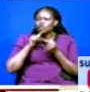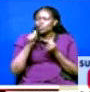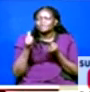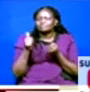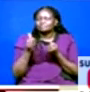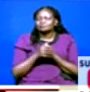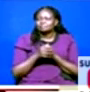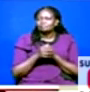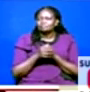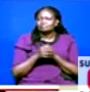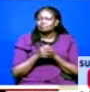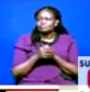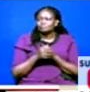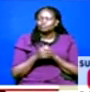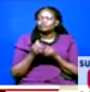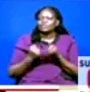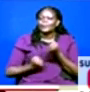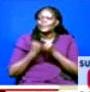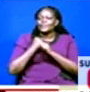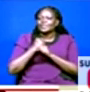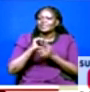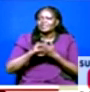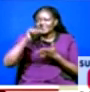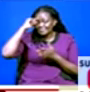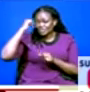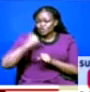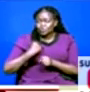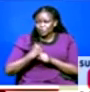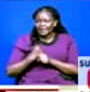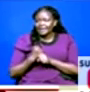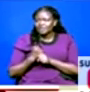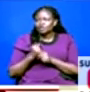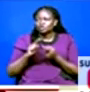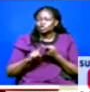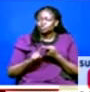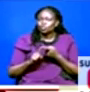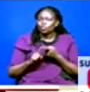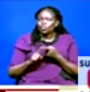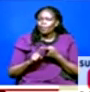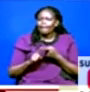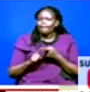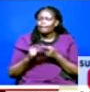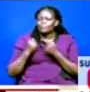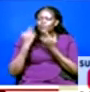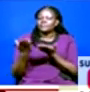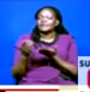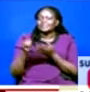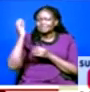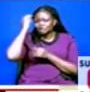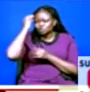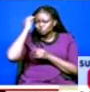but we complement the efforts the government is putting in place mm-hmm. to be able to provide this education okay.